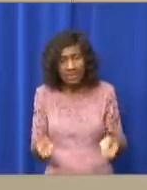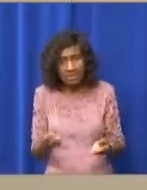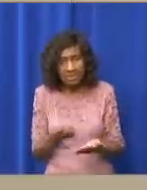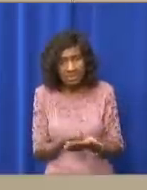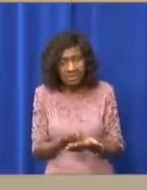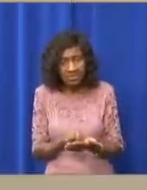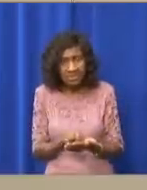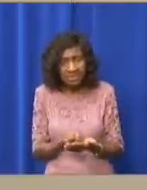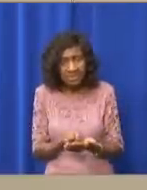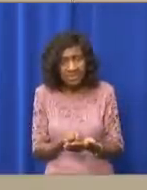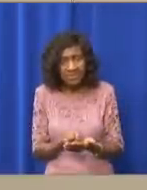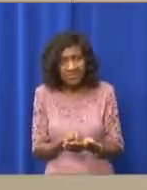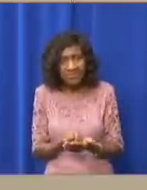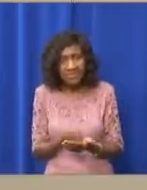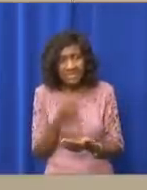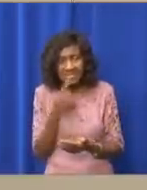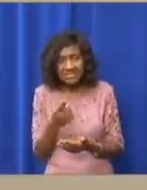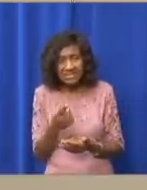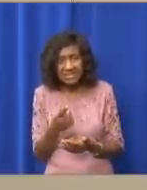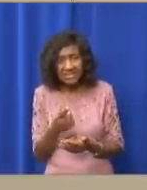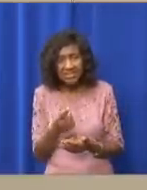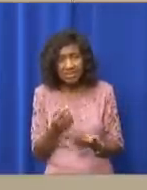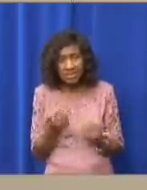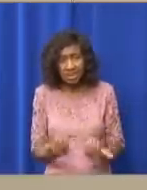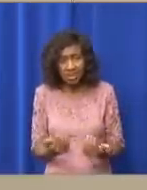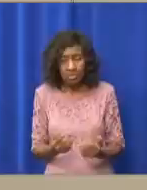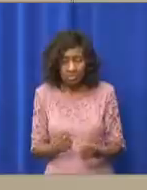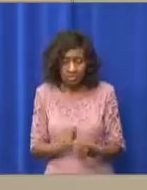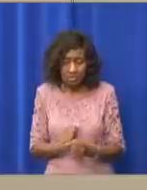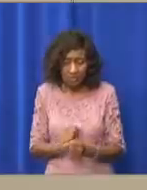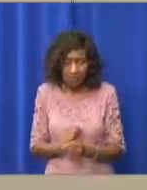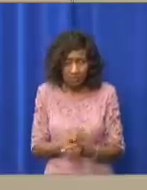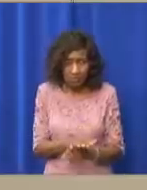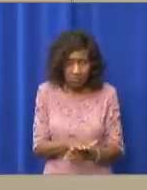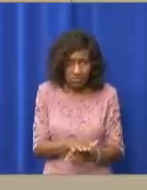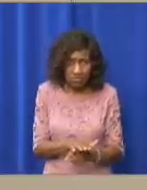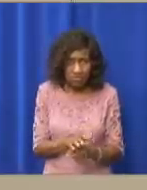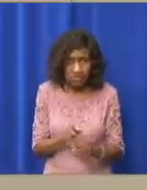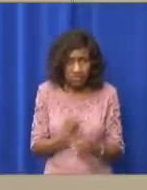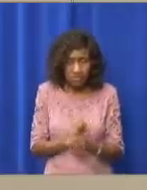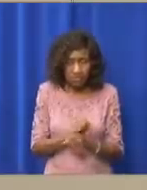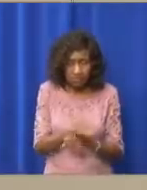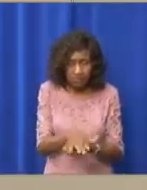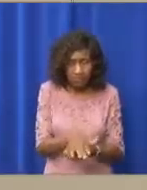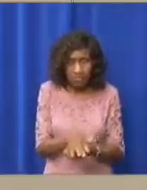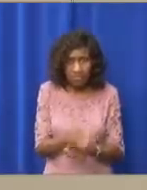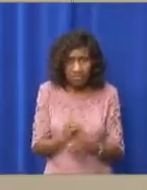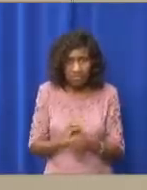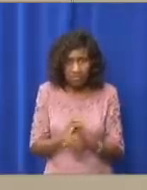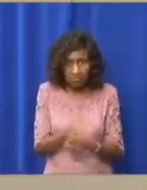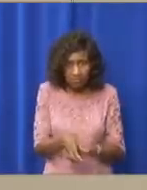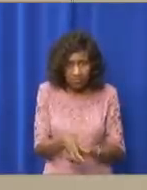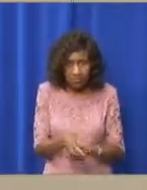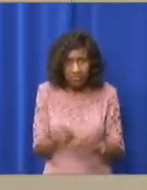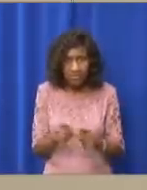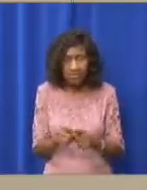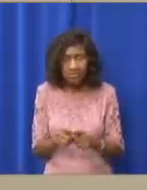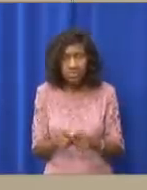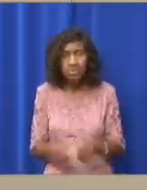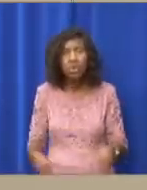rescue the economy are being forced back into shutdowns, lockdowns again, because the